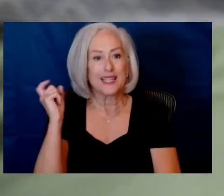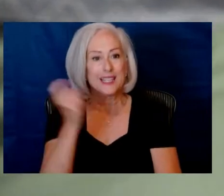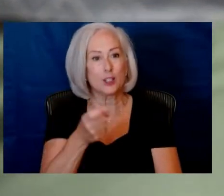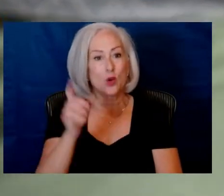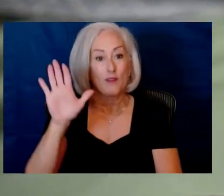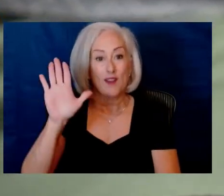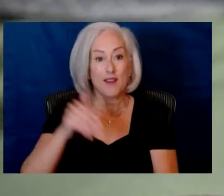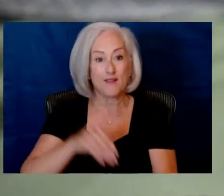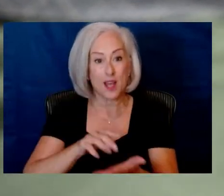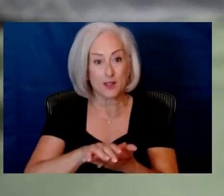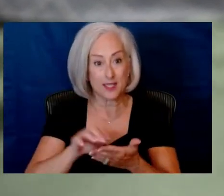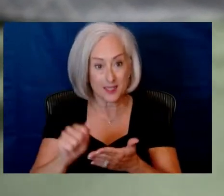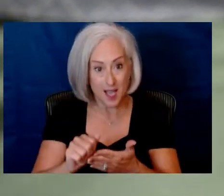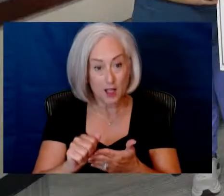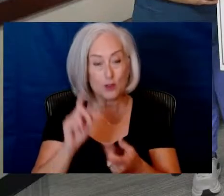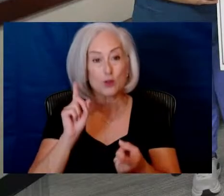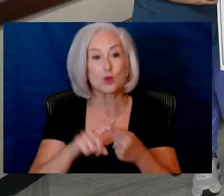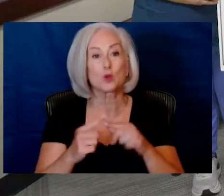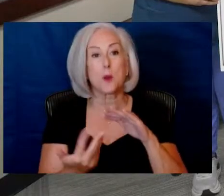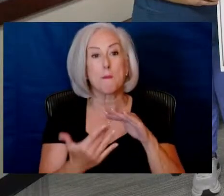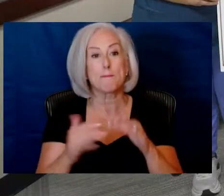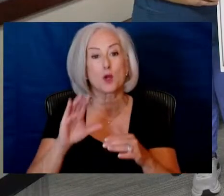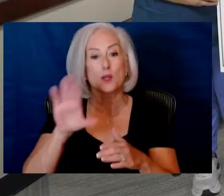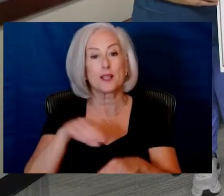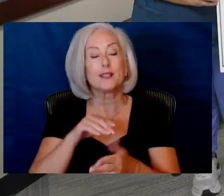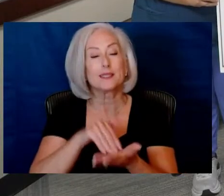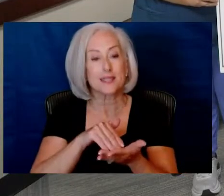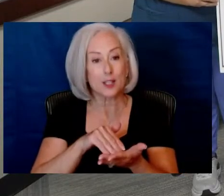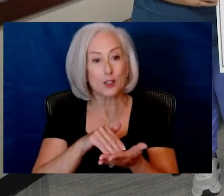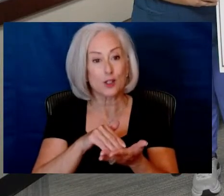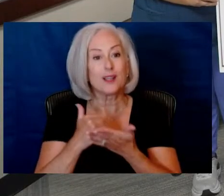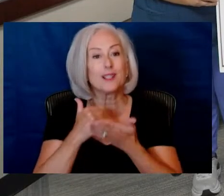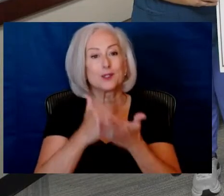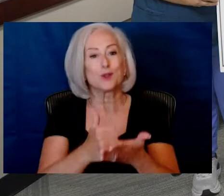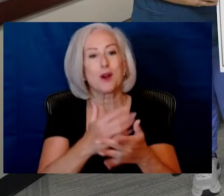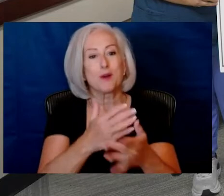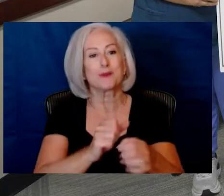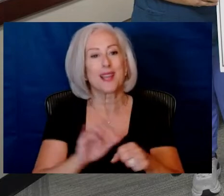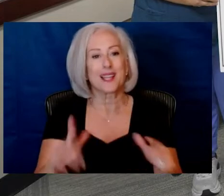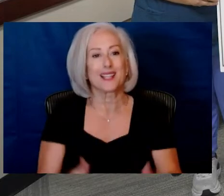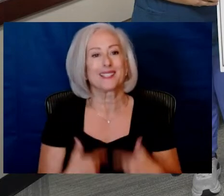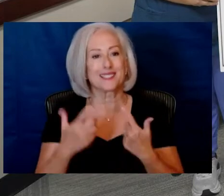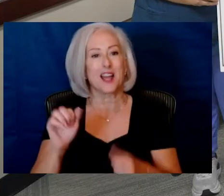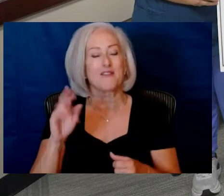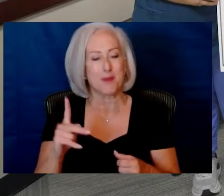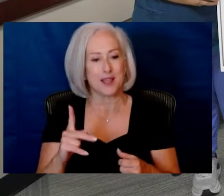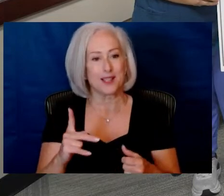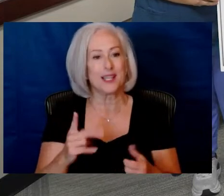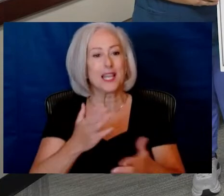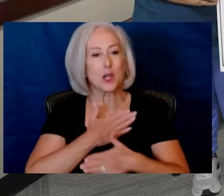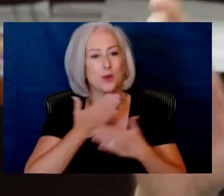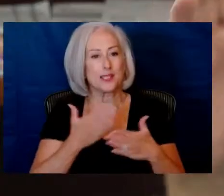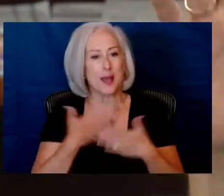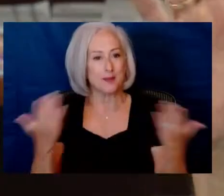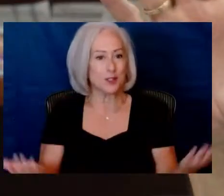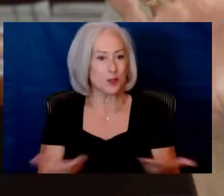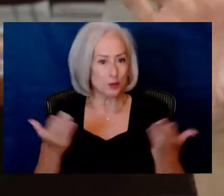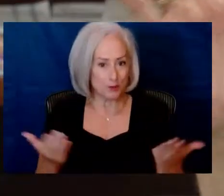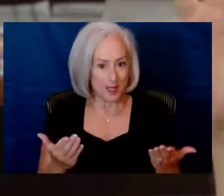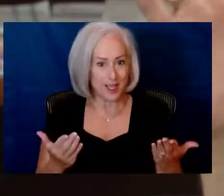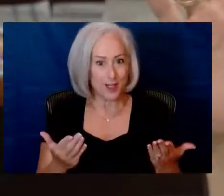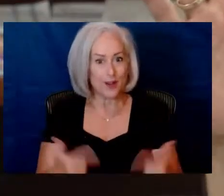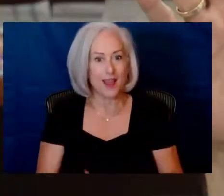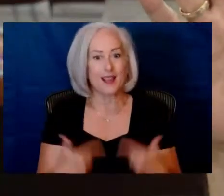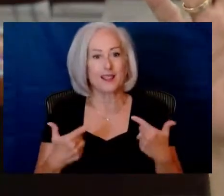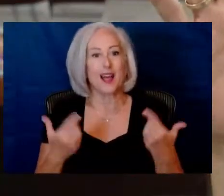for helping him get his life back. He said he was glad to be back and was alive to share his story. All I